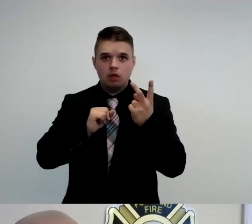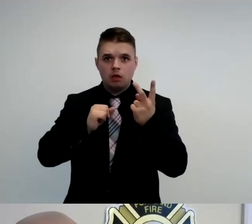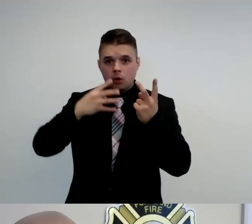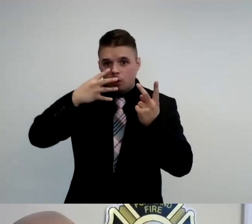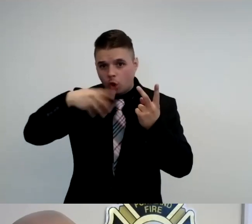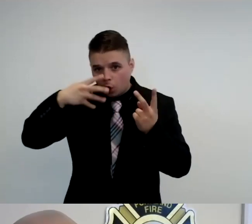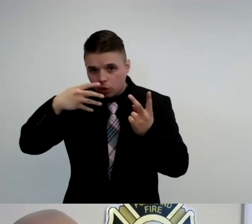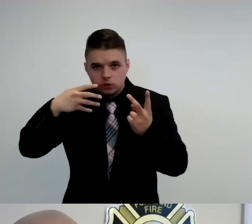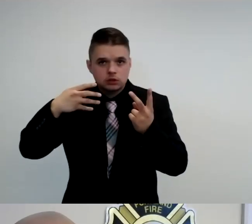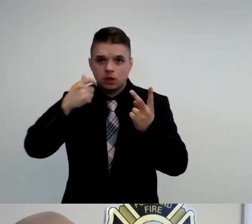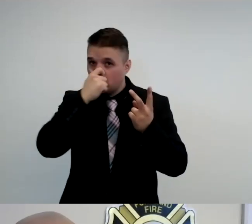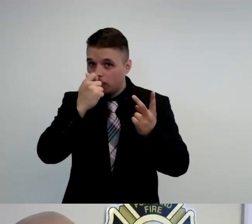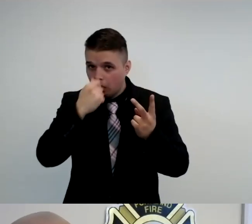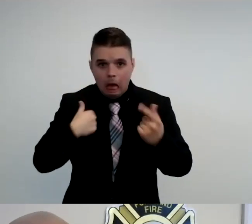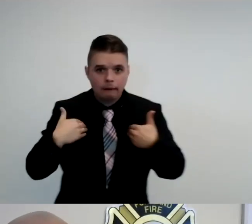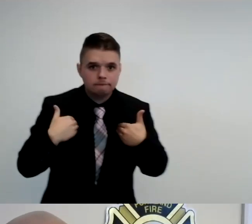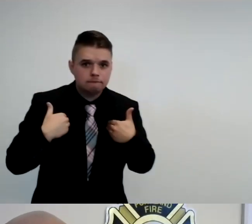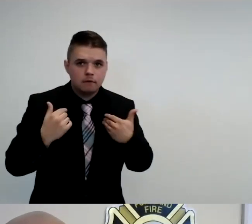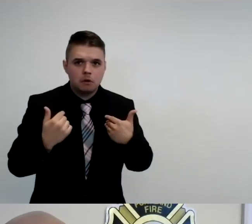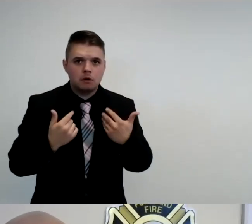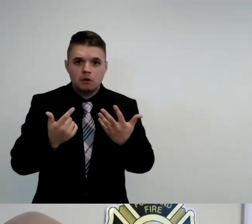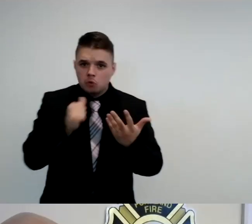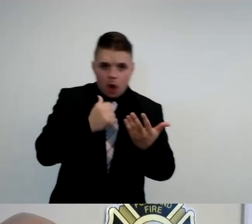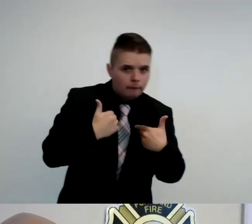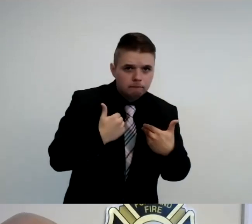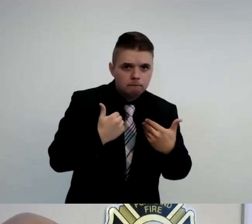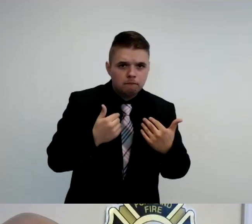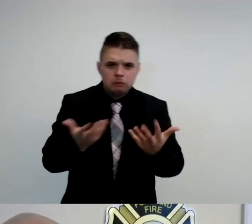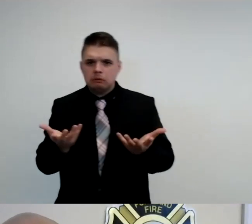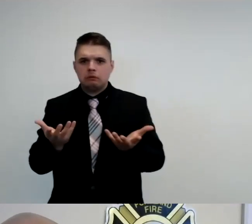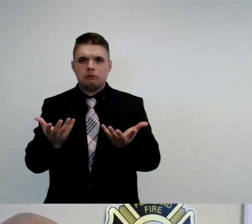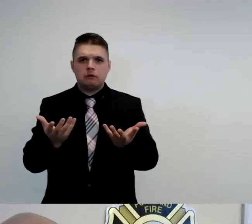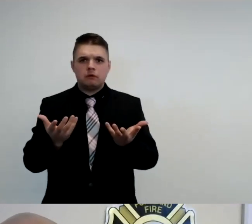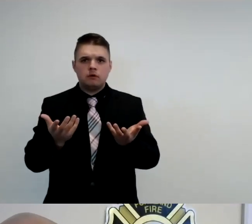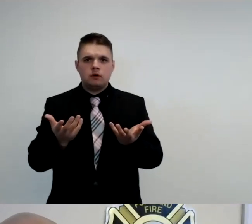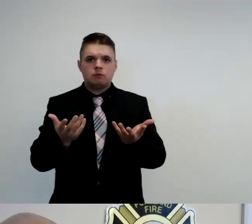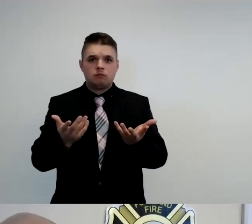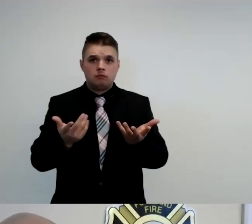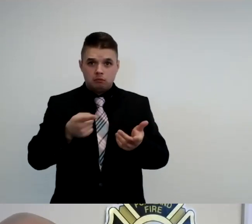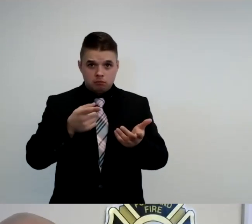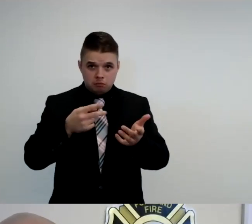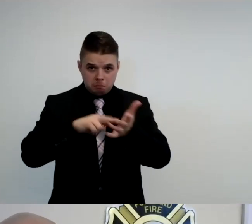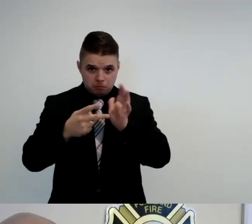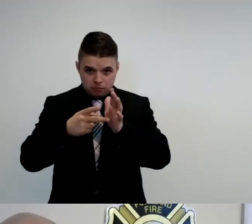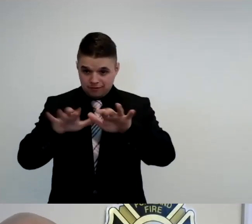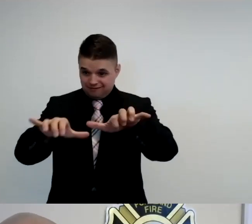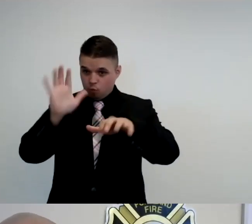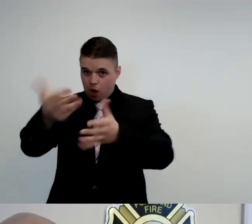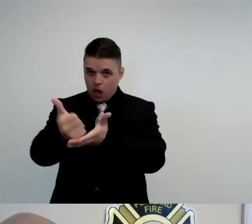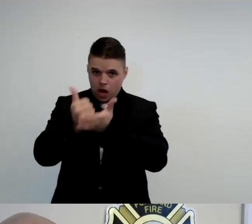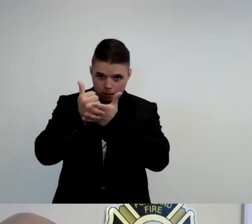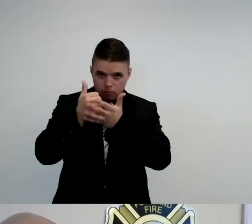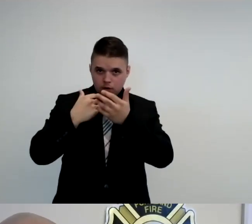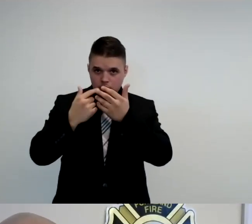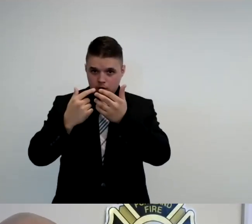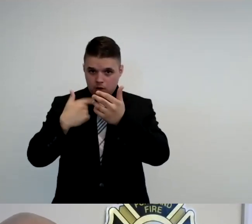around going, do I have it? Do I not have it? Is this kind of an attempt to help folks get clarity in all of this